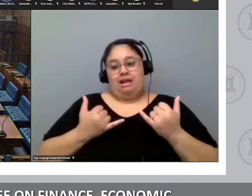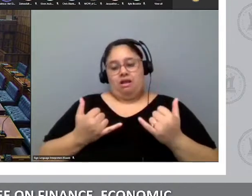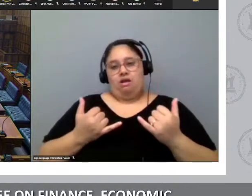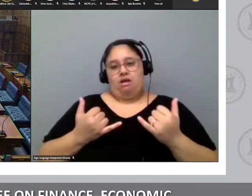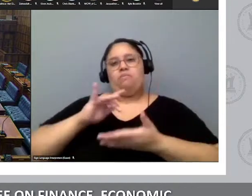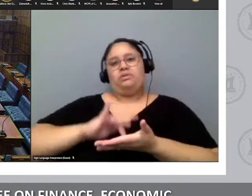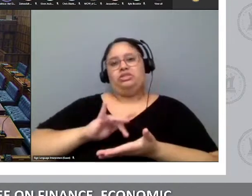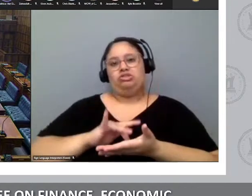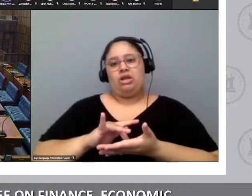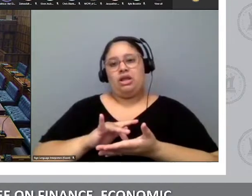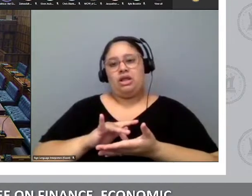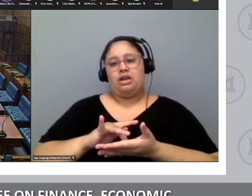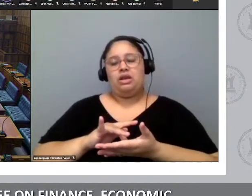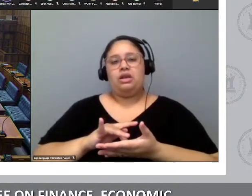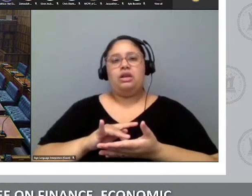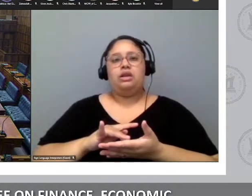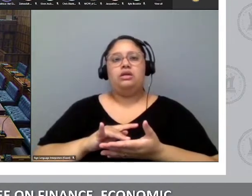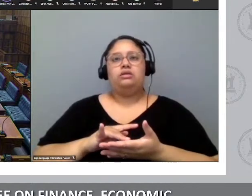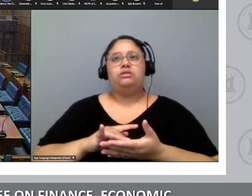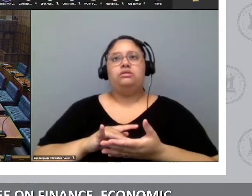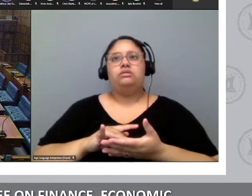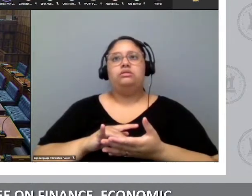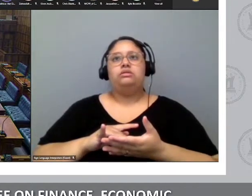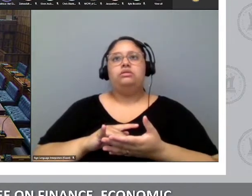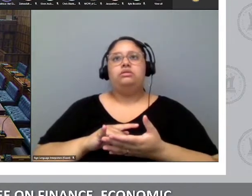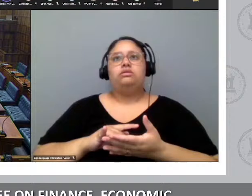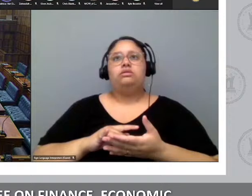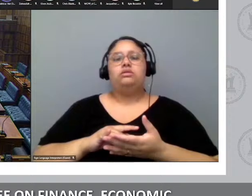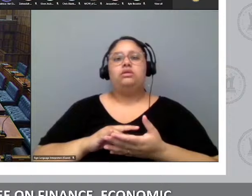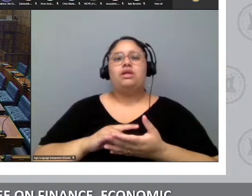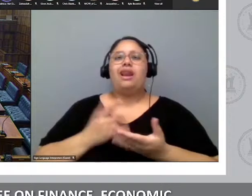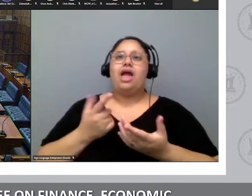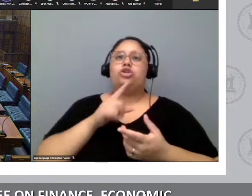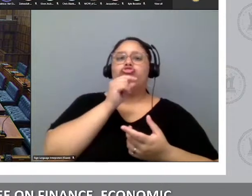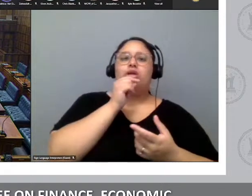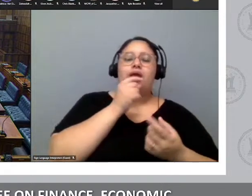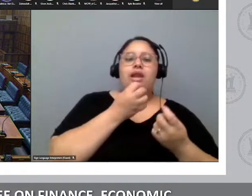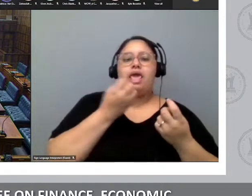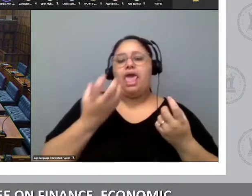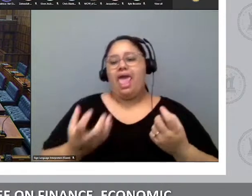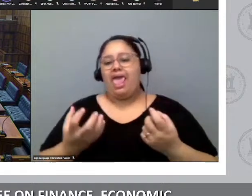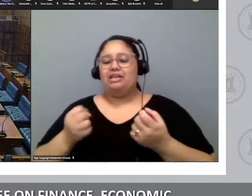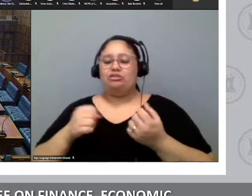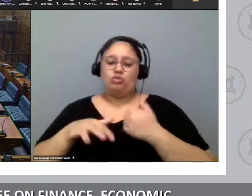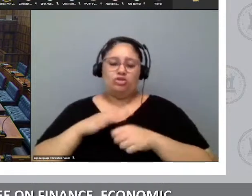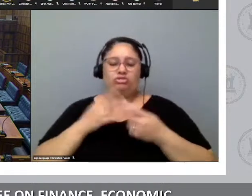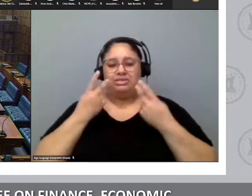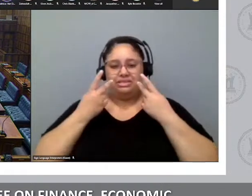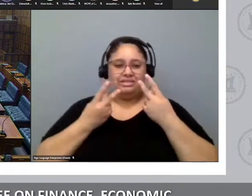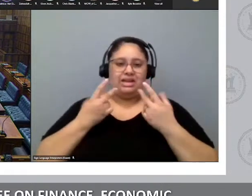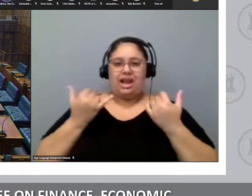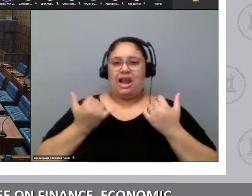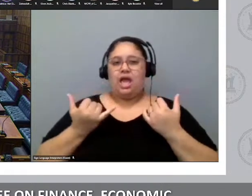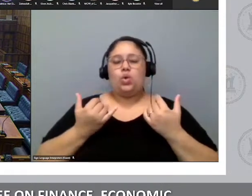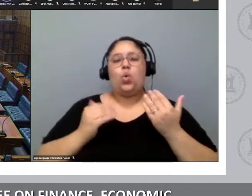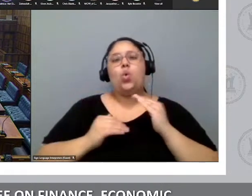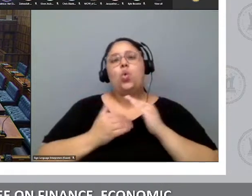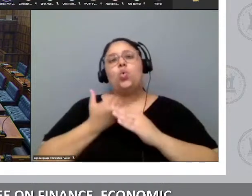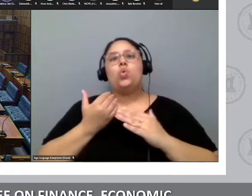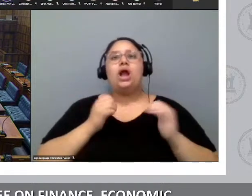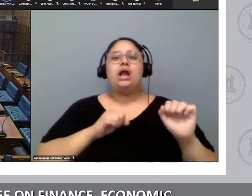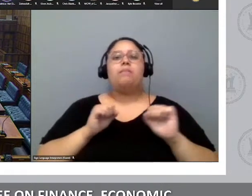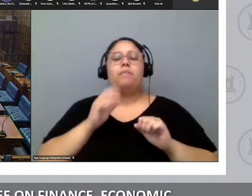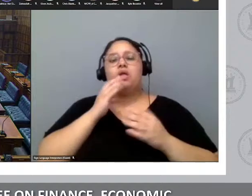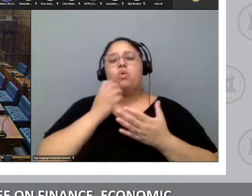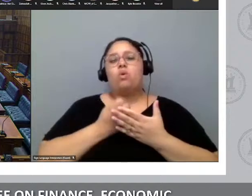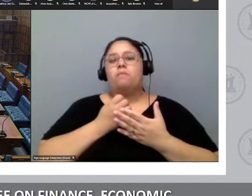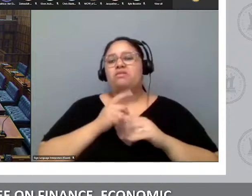where it's a it's a a chicken and egg situation it seems to me new uh capable equipment cannot